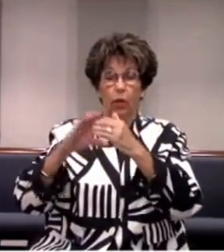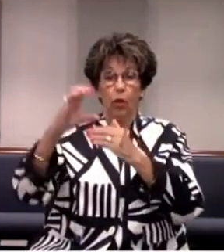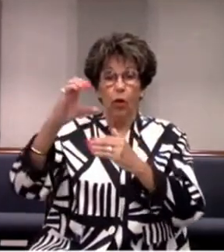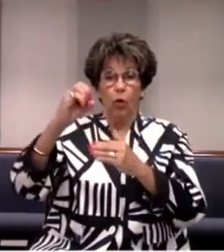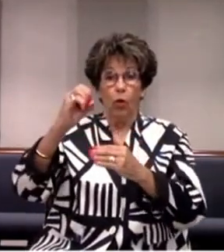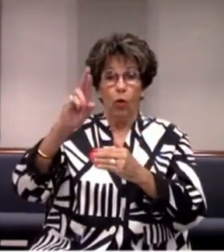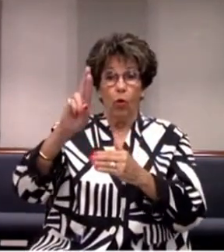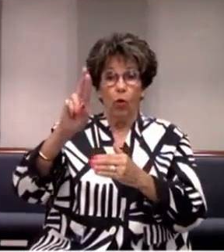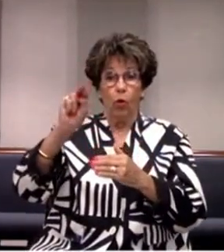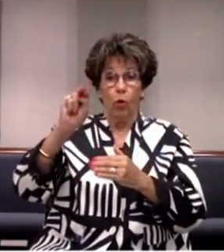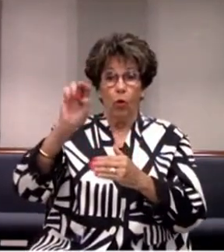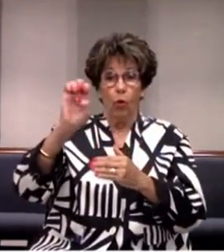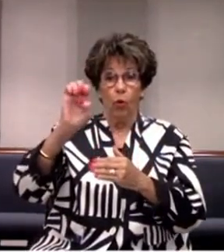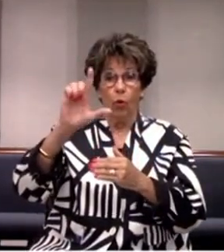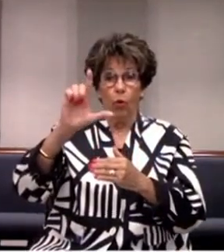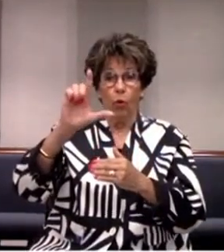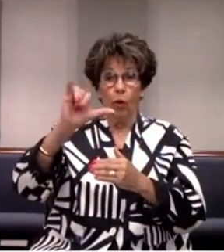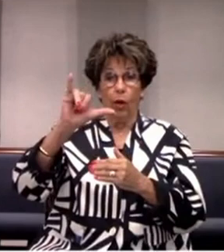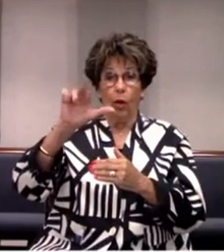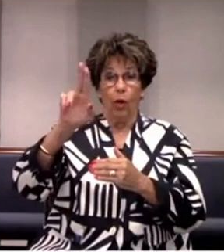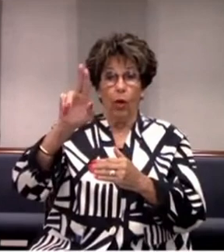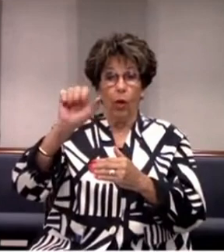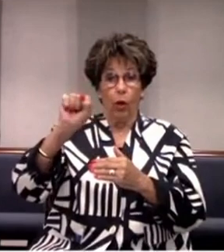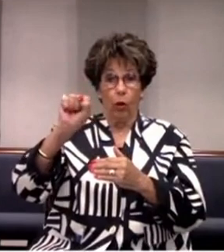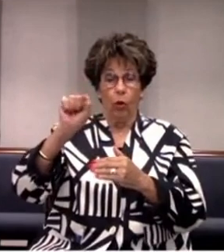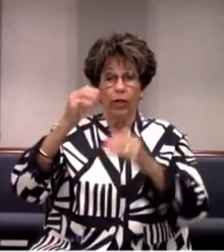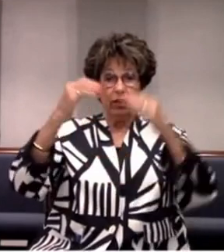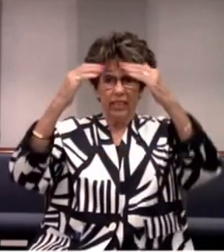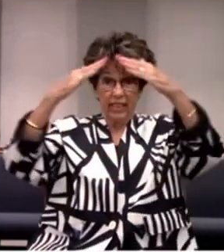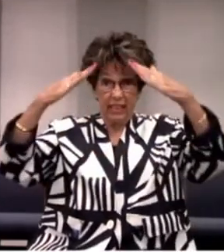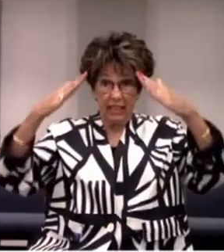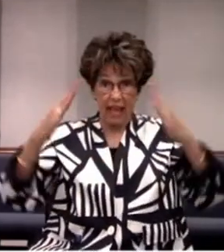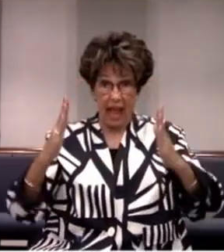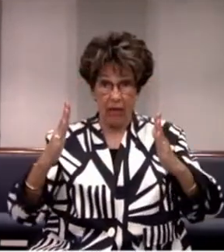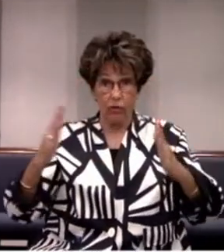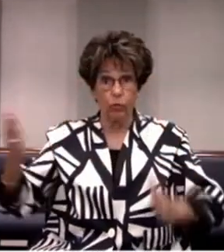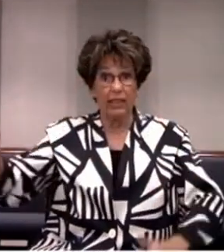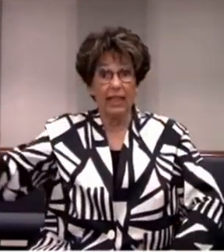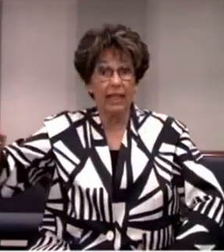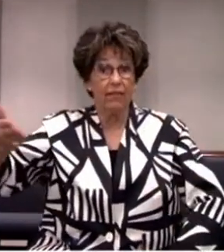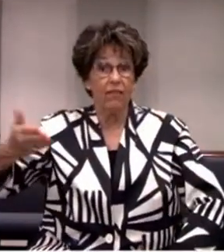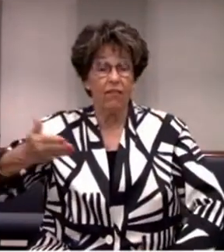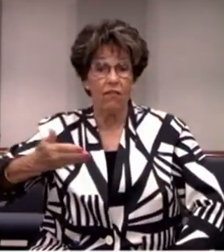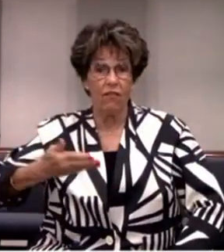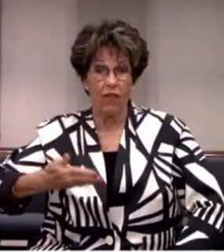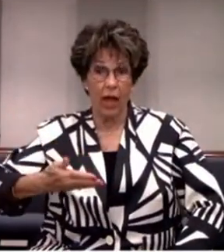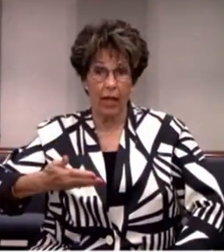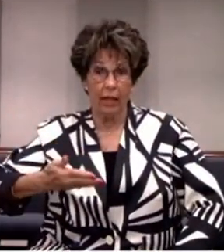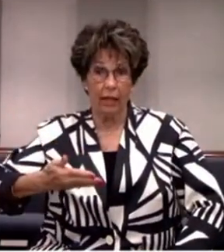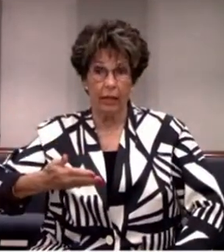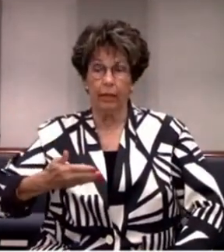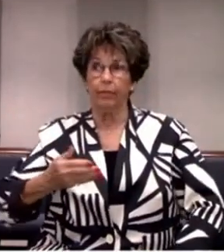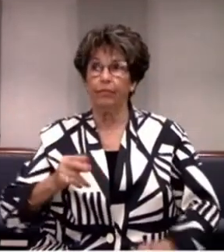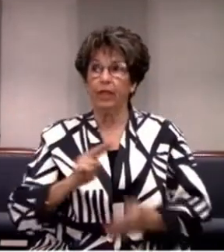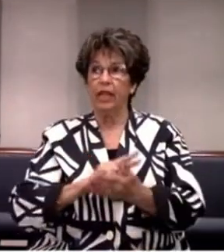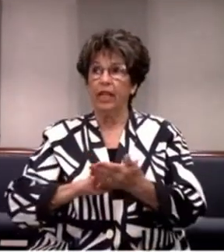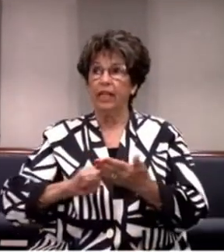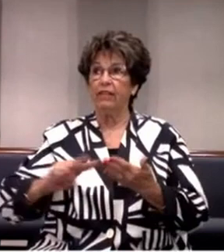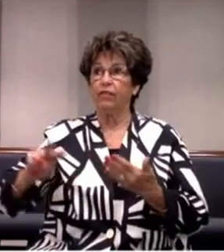Peter had been invited by Cornelius. In verse